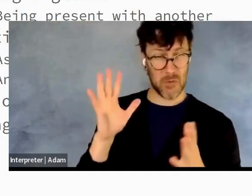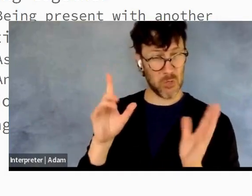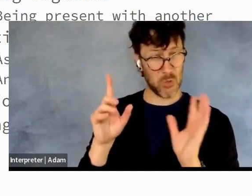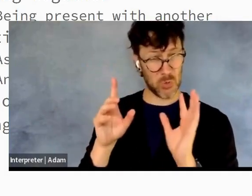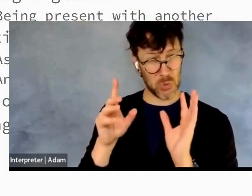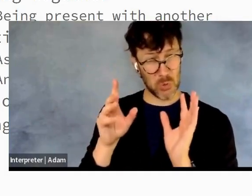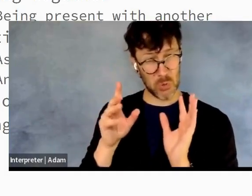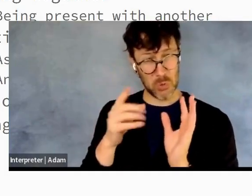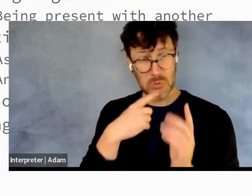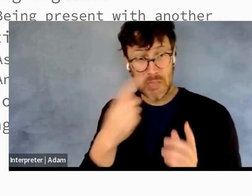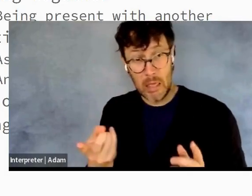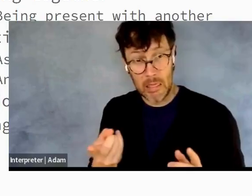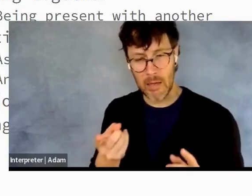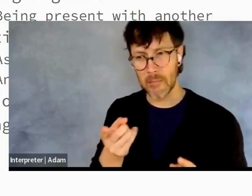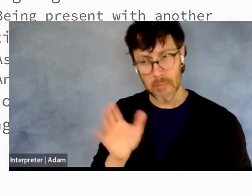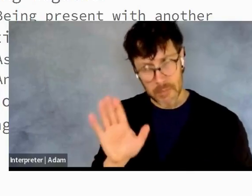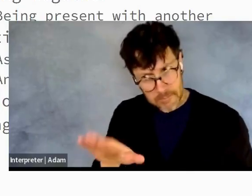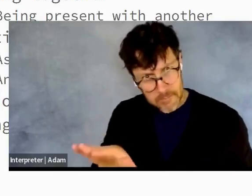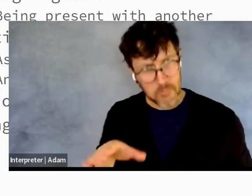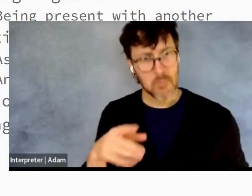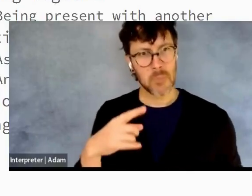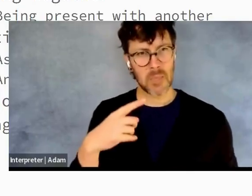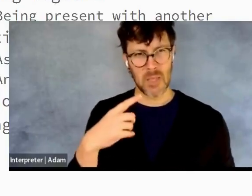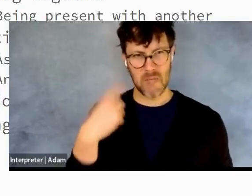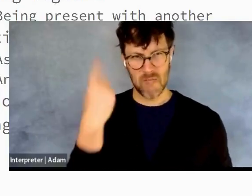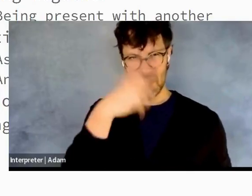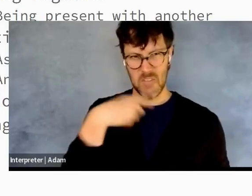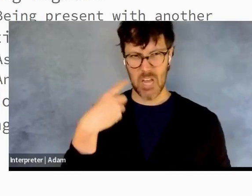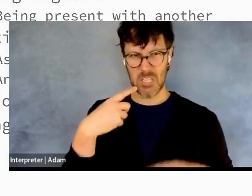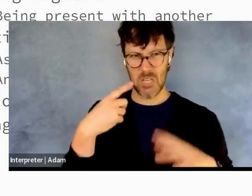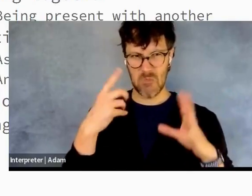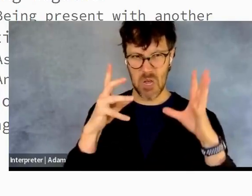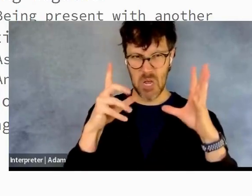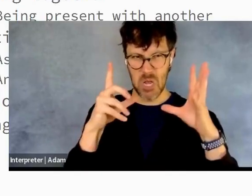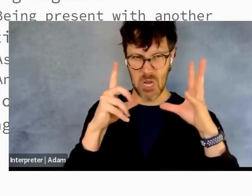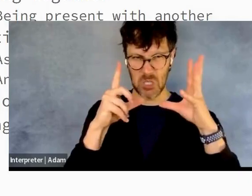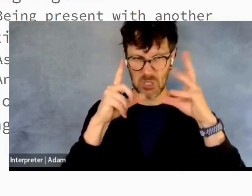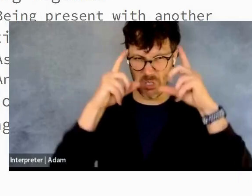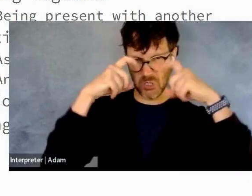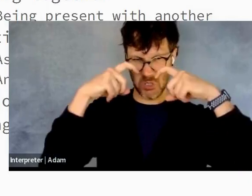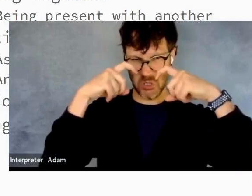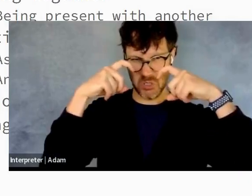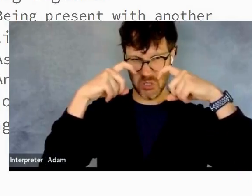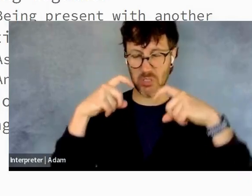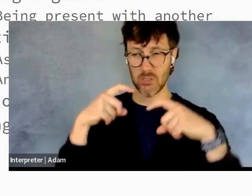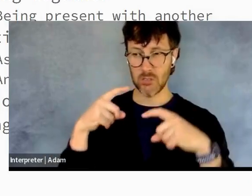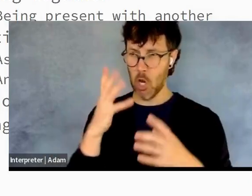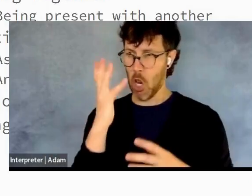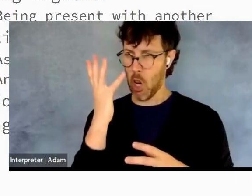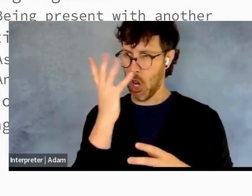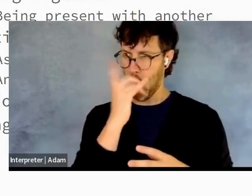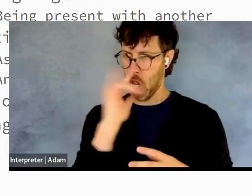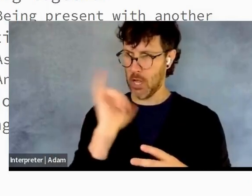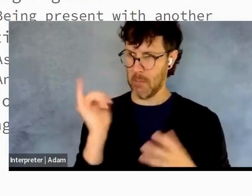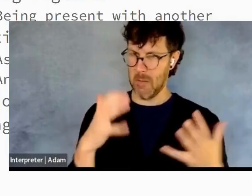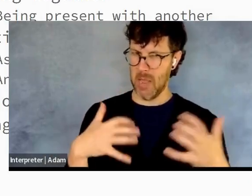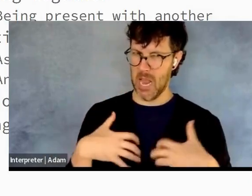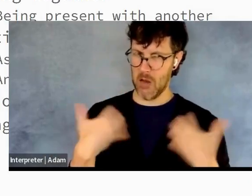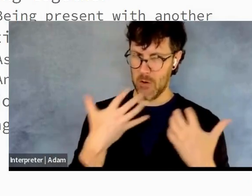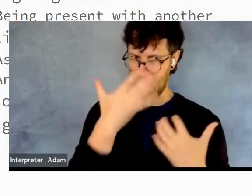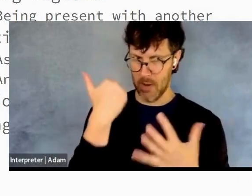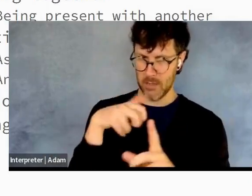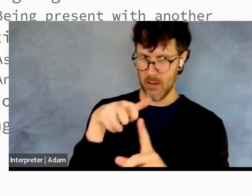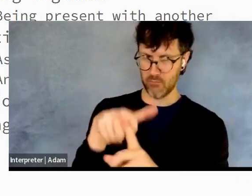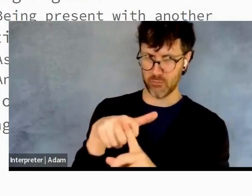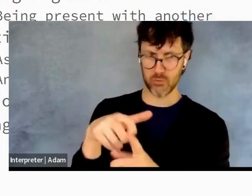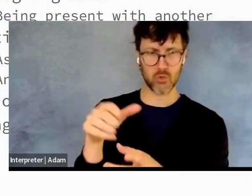hey, your face is kind of scrunched up. Looks like you might be angry that I asked you to mop the floor. So really helping